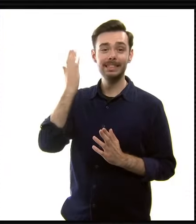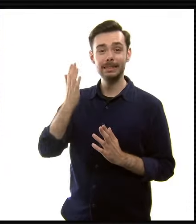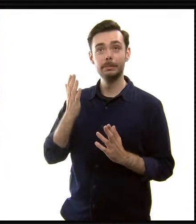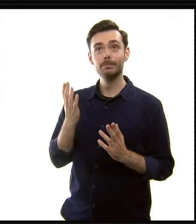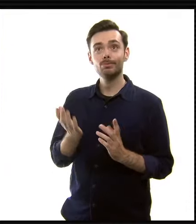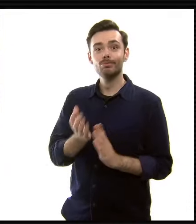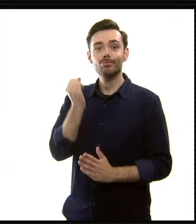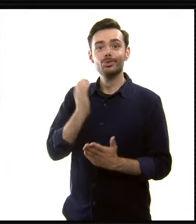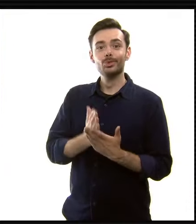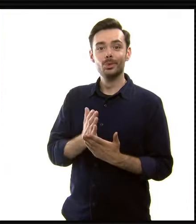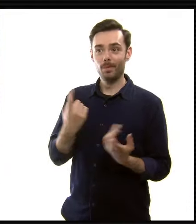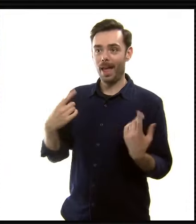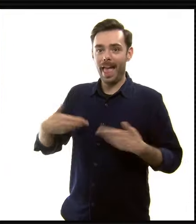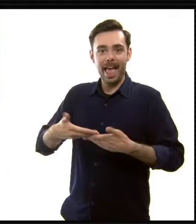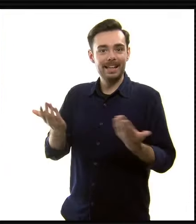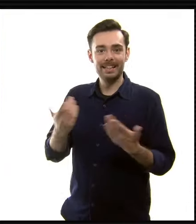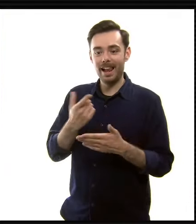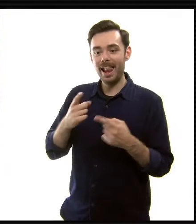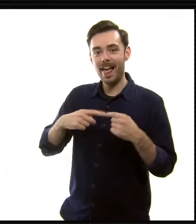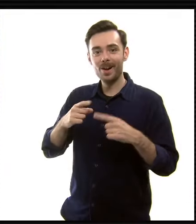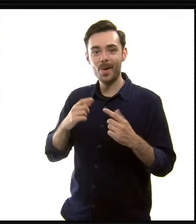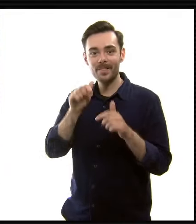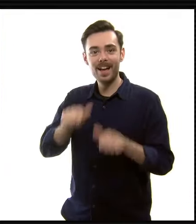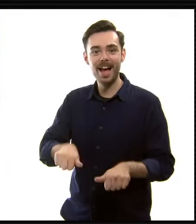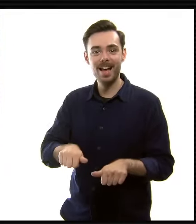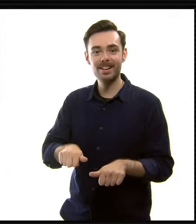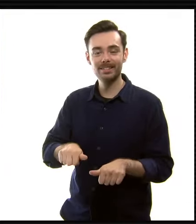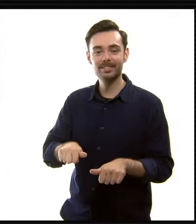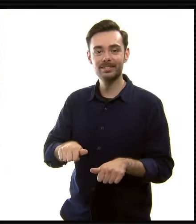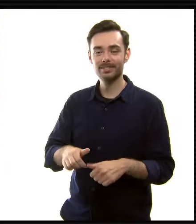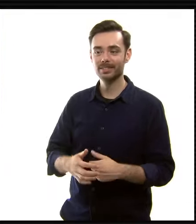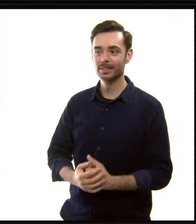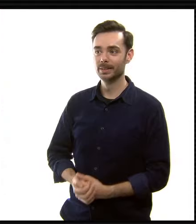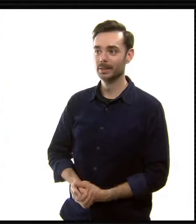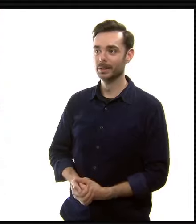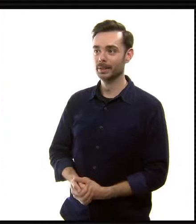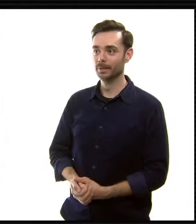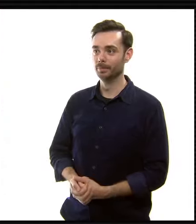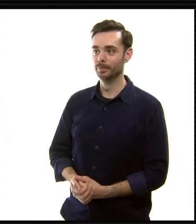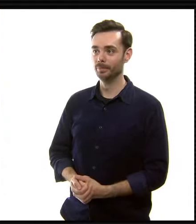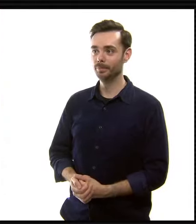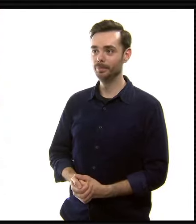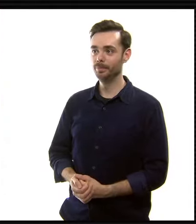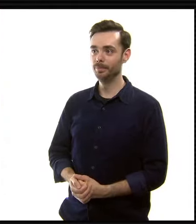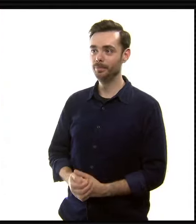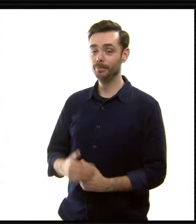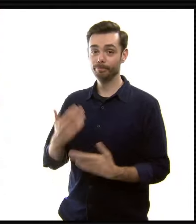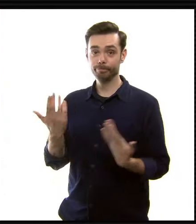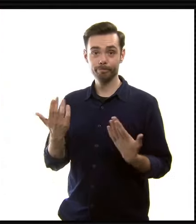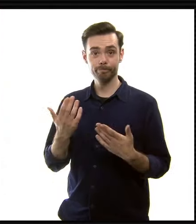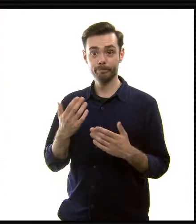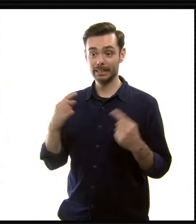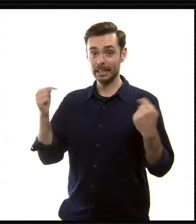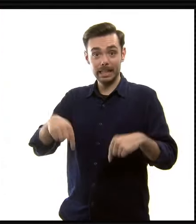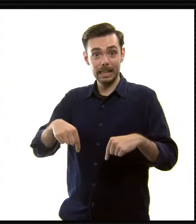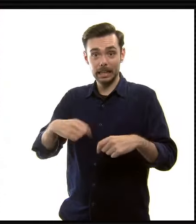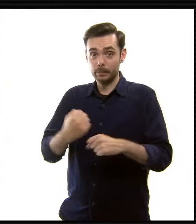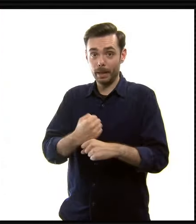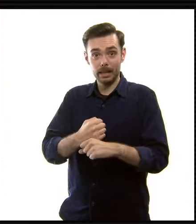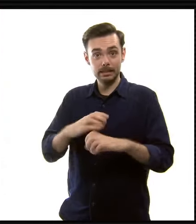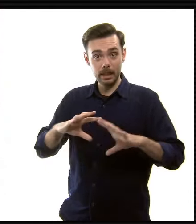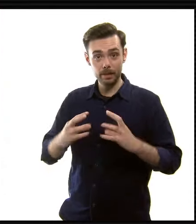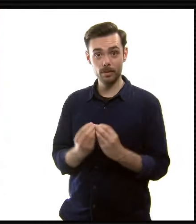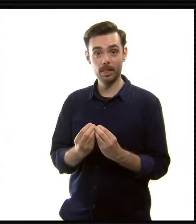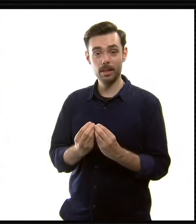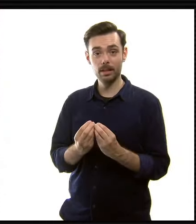builder. As all of the designers work from here, every single element, minifigure or accessory in any available